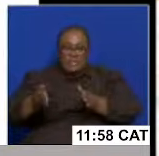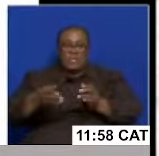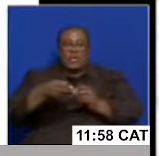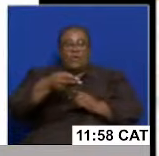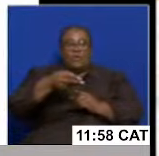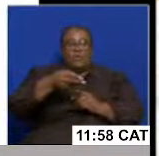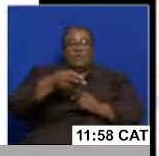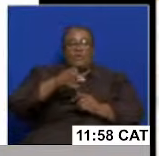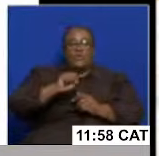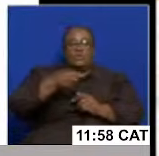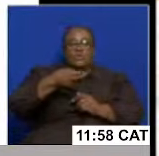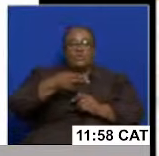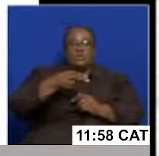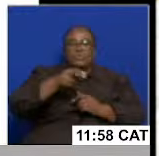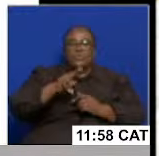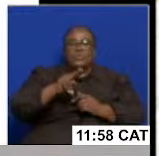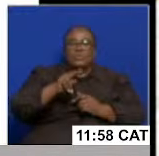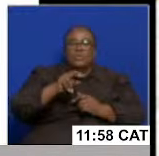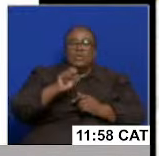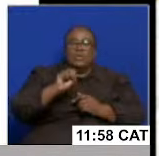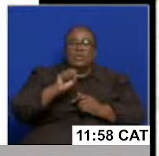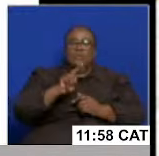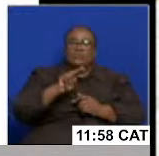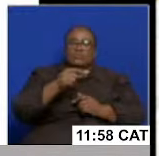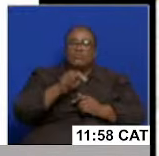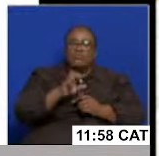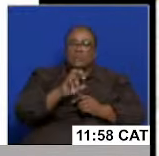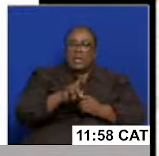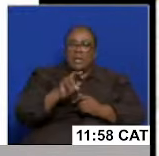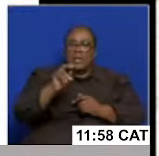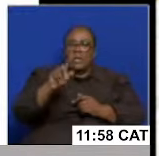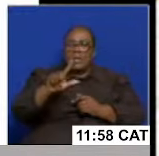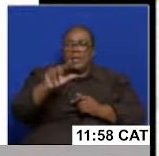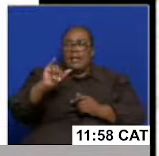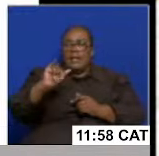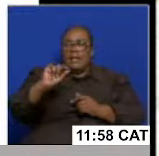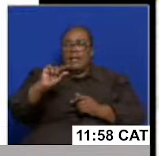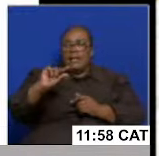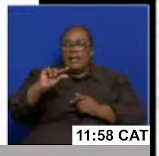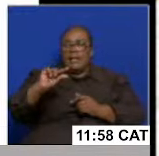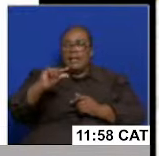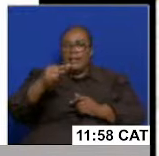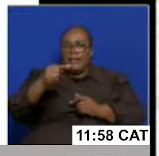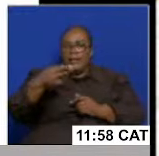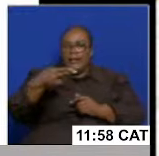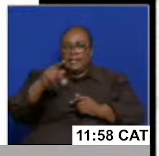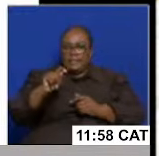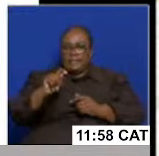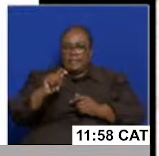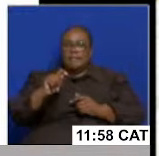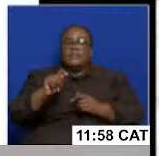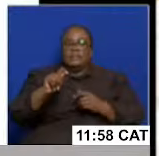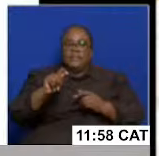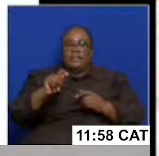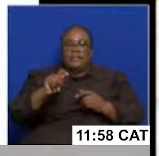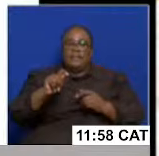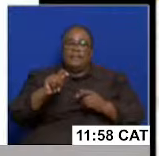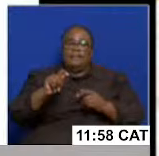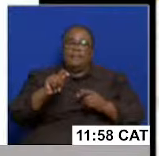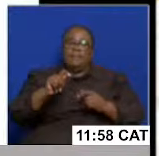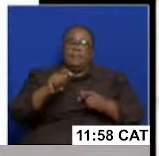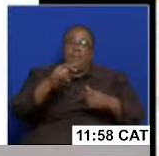SAPS vehicles parked outside the apartment building on the street. This is the owner of the precious stone speaking. He